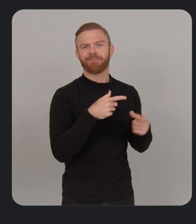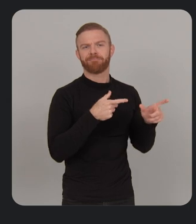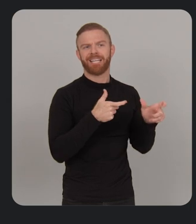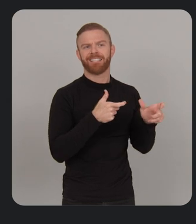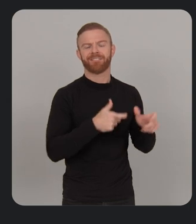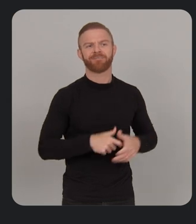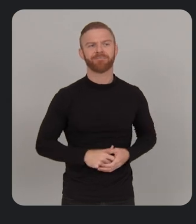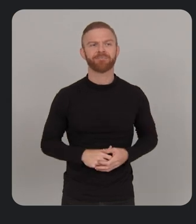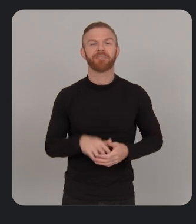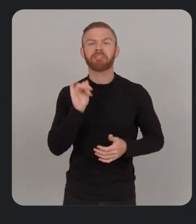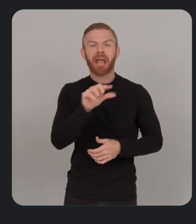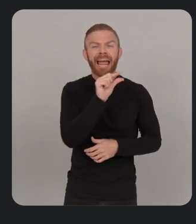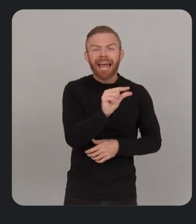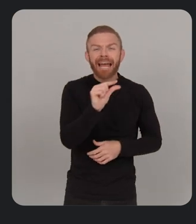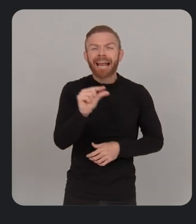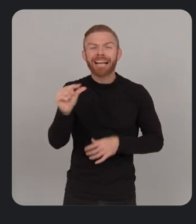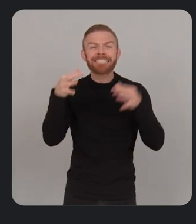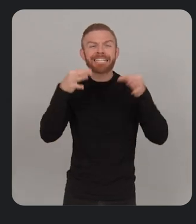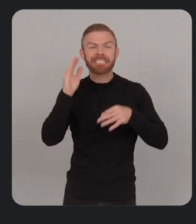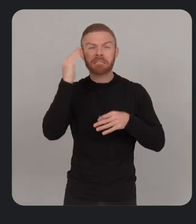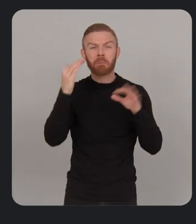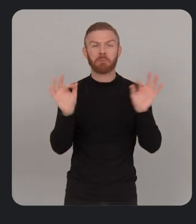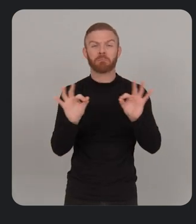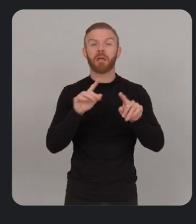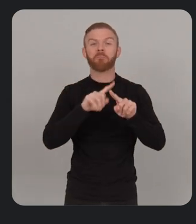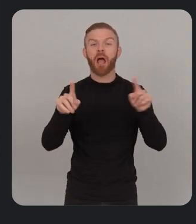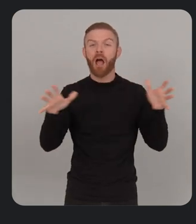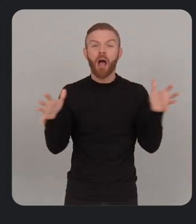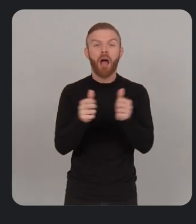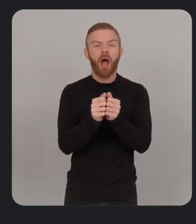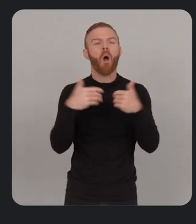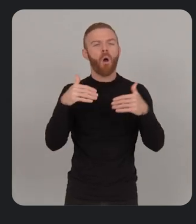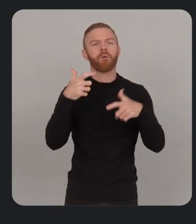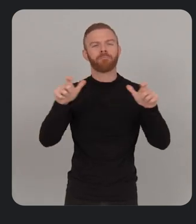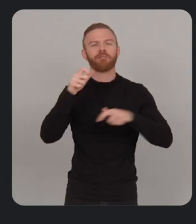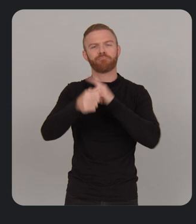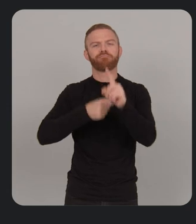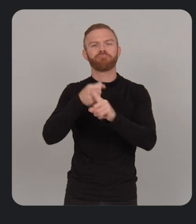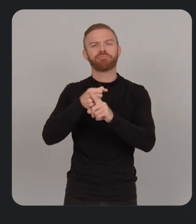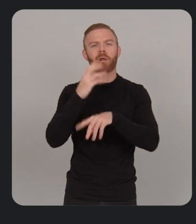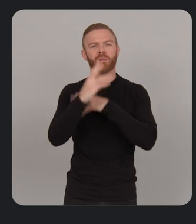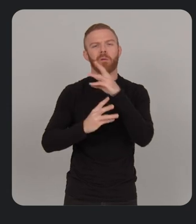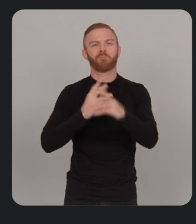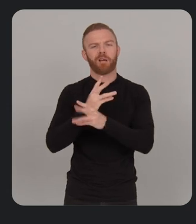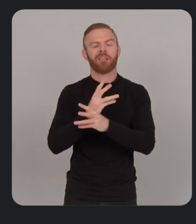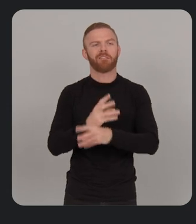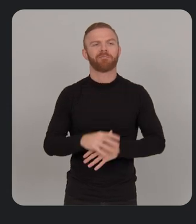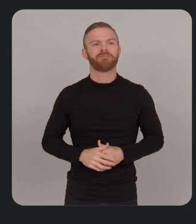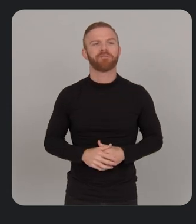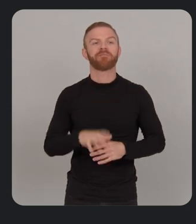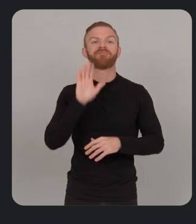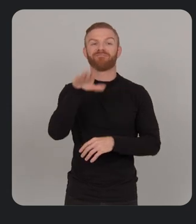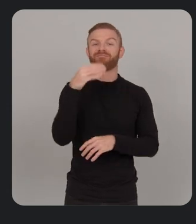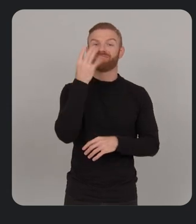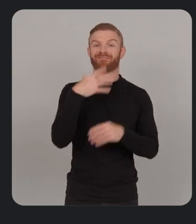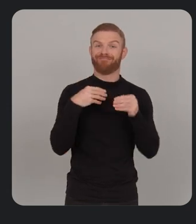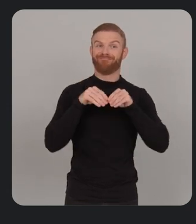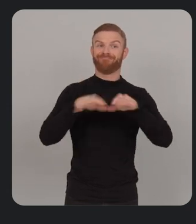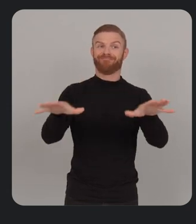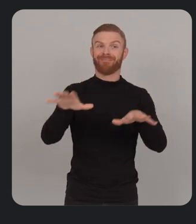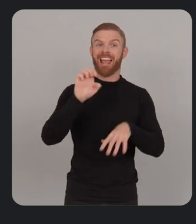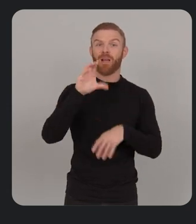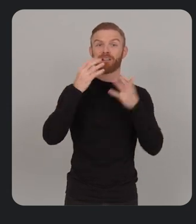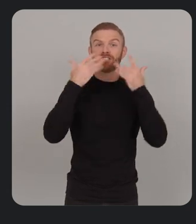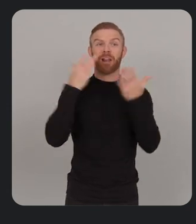speeds these seemingly minor decisions are actually making a massive impact globally in fact after launching eco